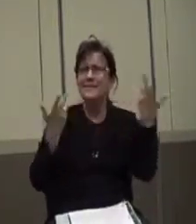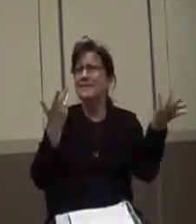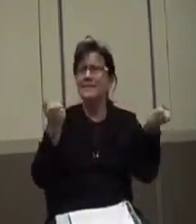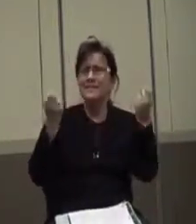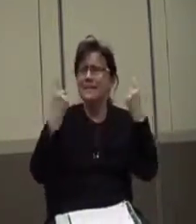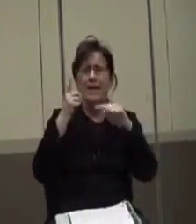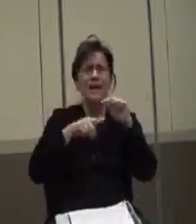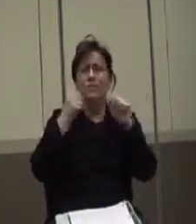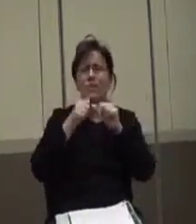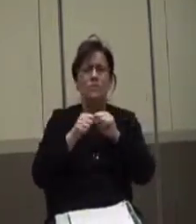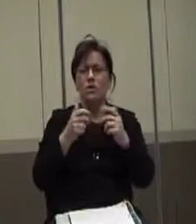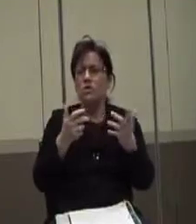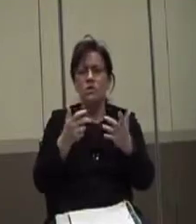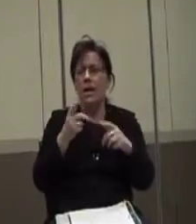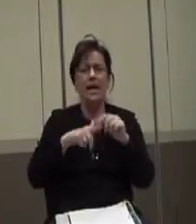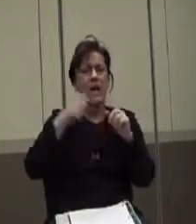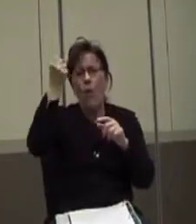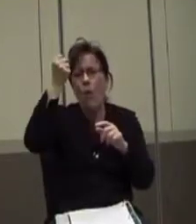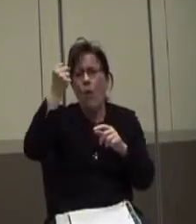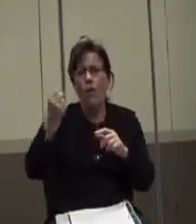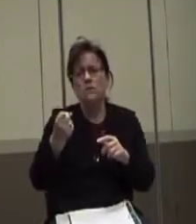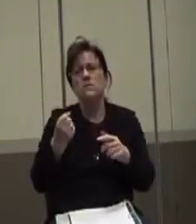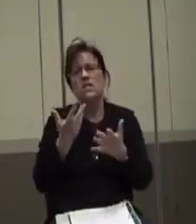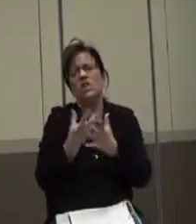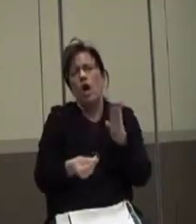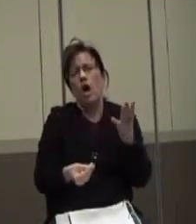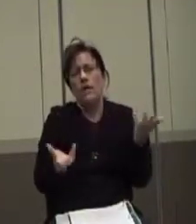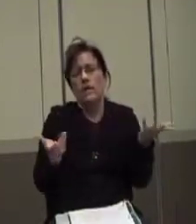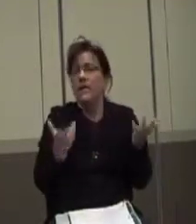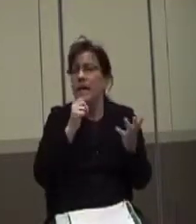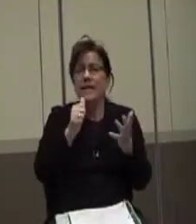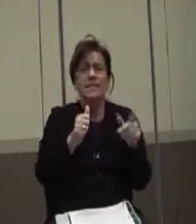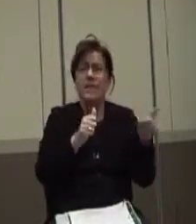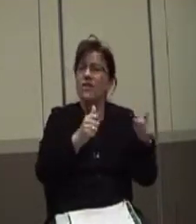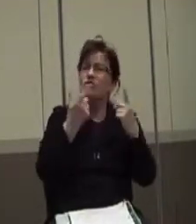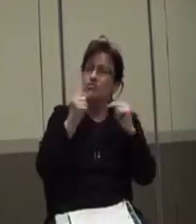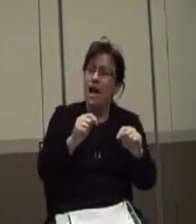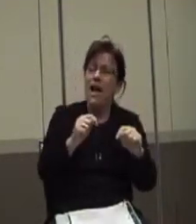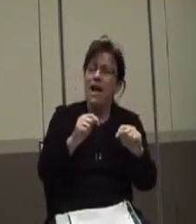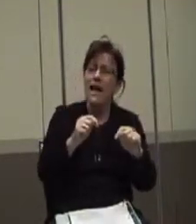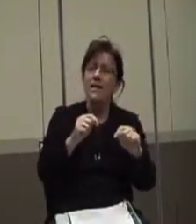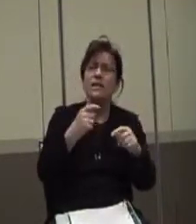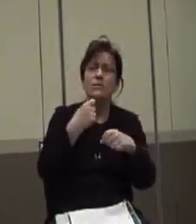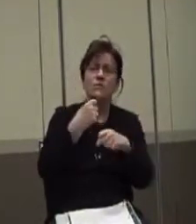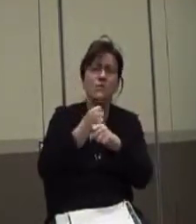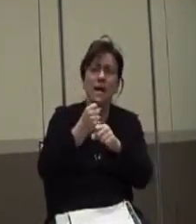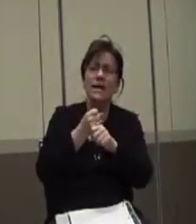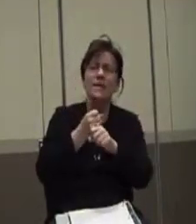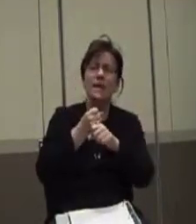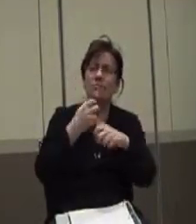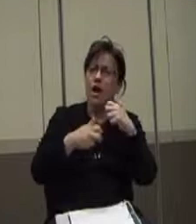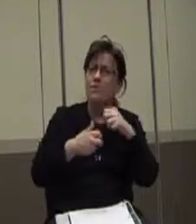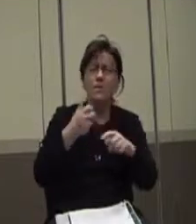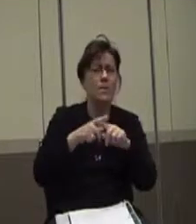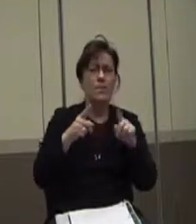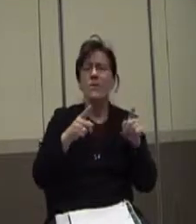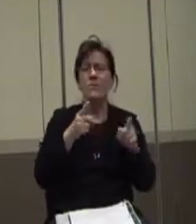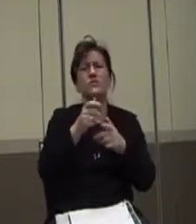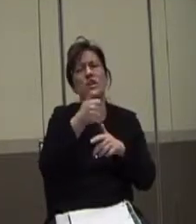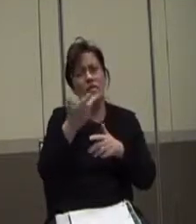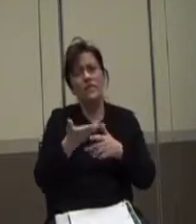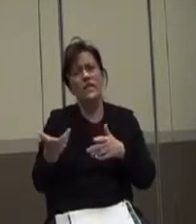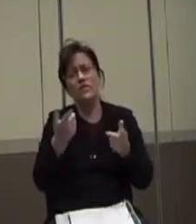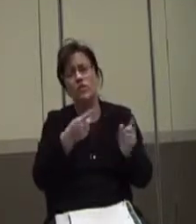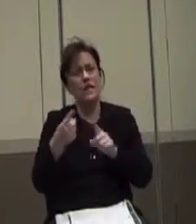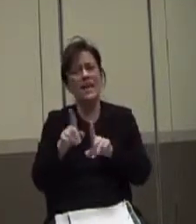have it anymore, okay, it's gone. All right? And again, this is not them trying to make your Thursdays difficult, so we've got some comorbid issues going on